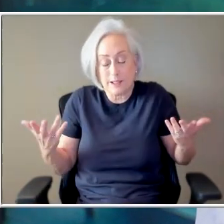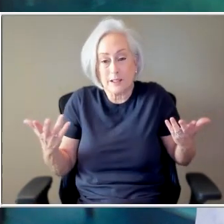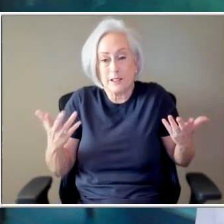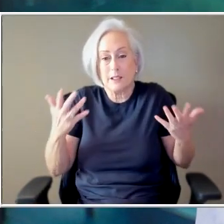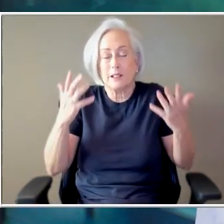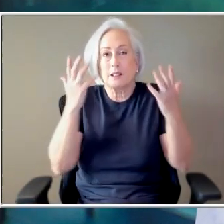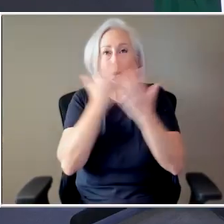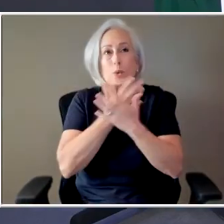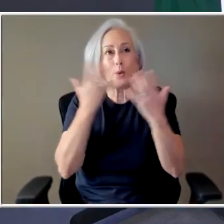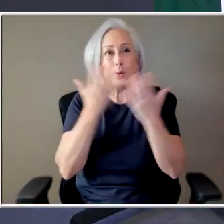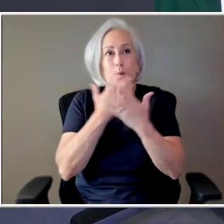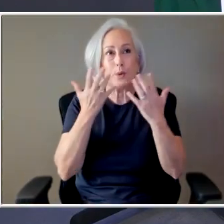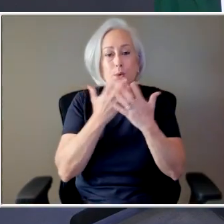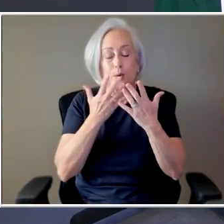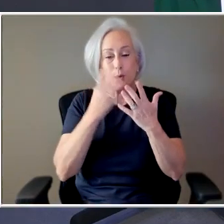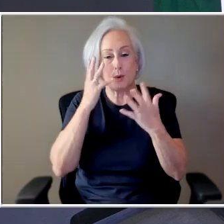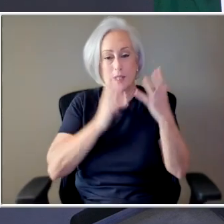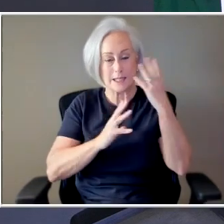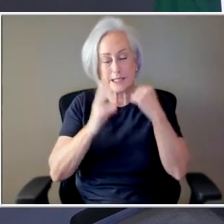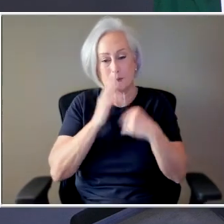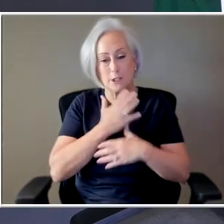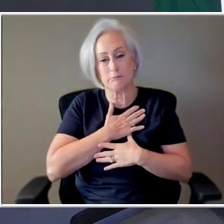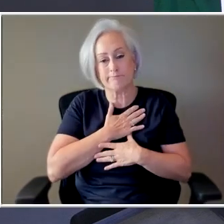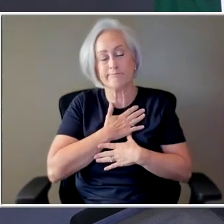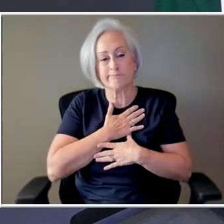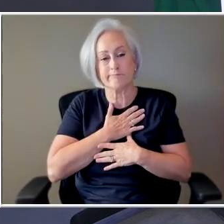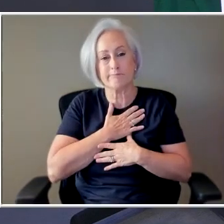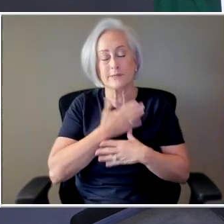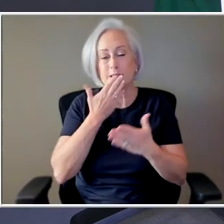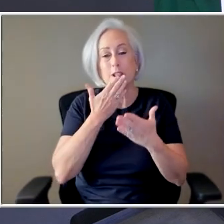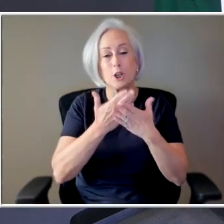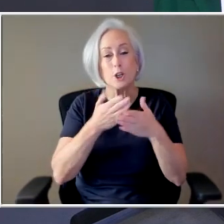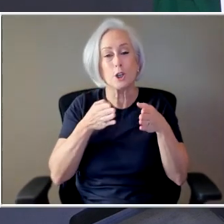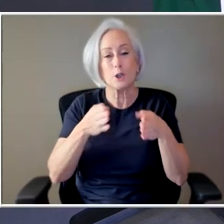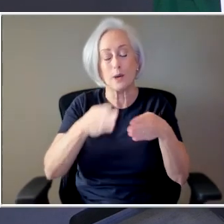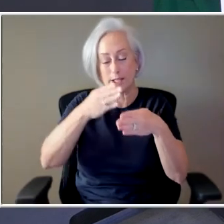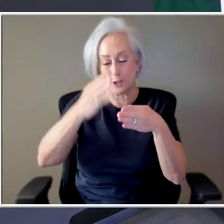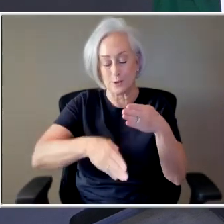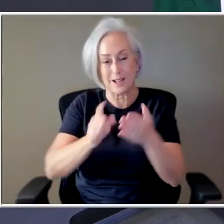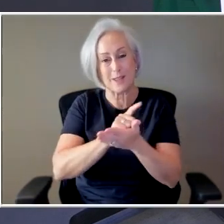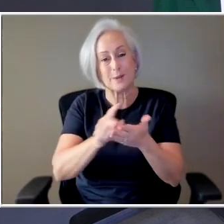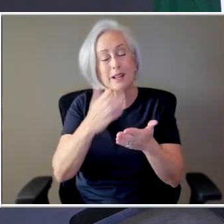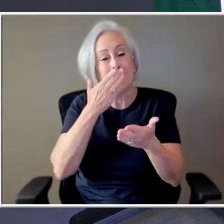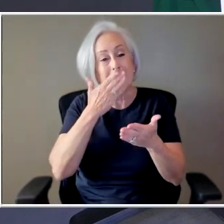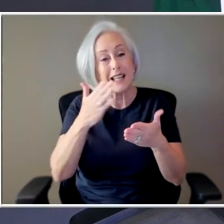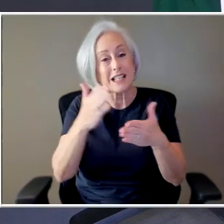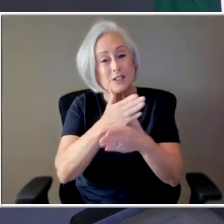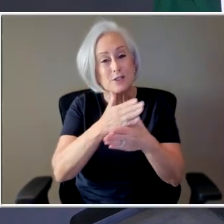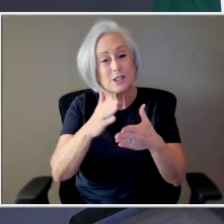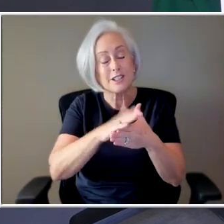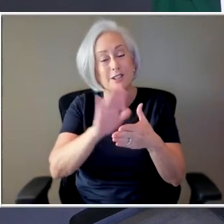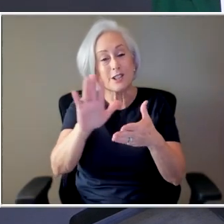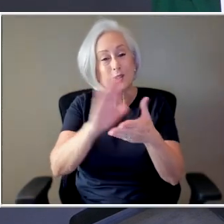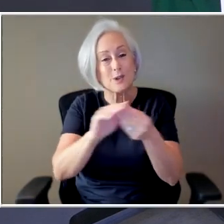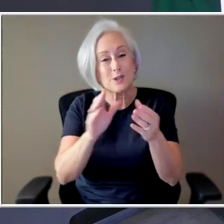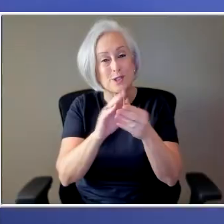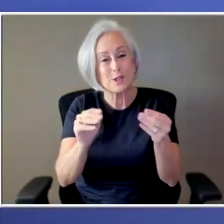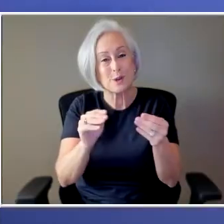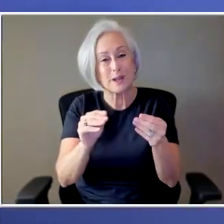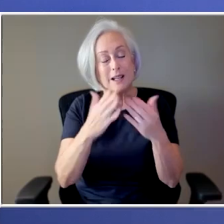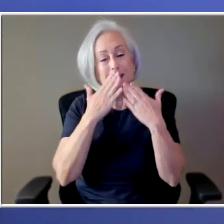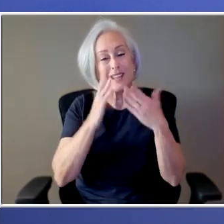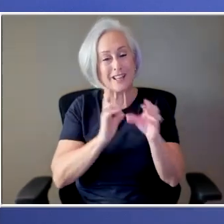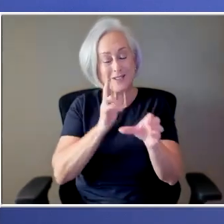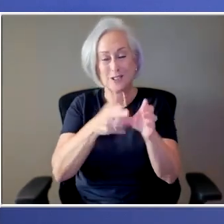privilege. Grateful way to end our week, and we appreciate you and your staff for sharing these stories with us. Thank you. Thank you so much for being with us. And we